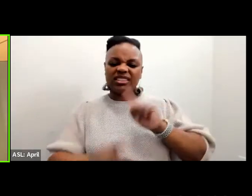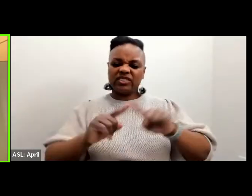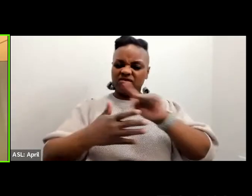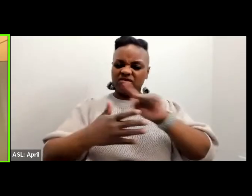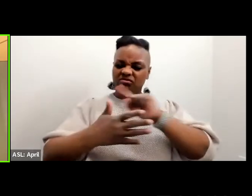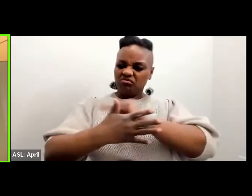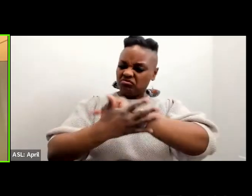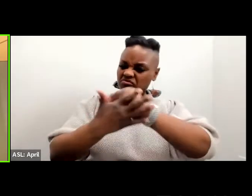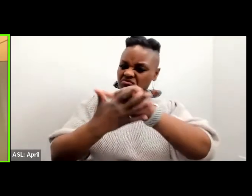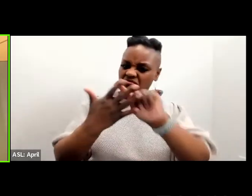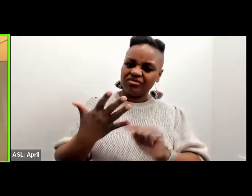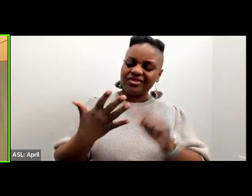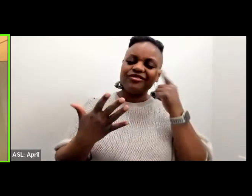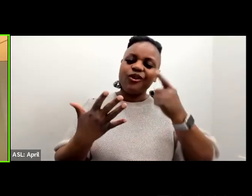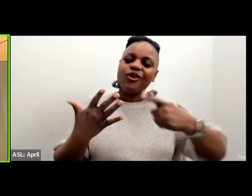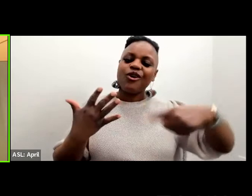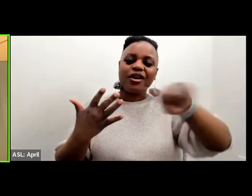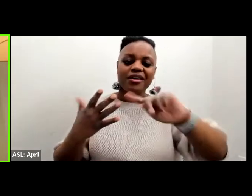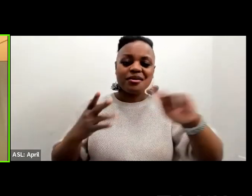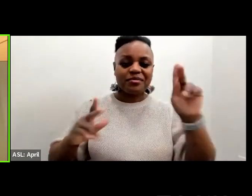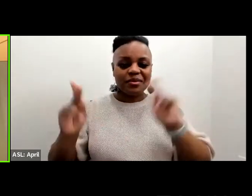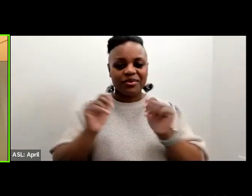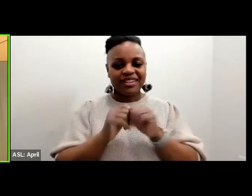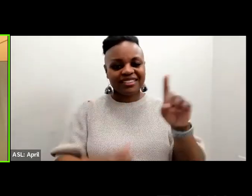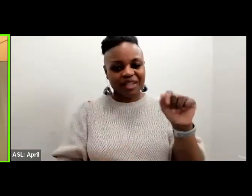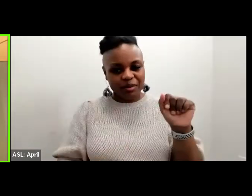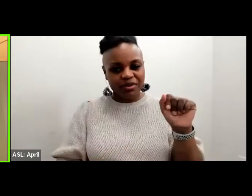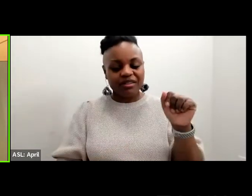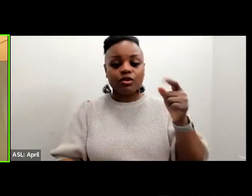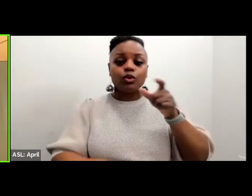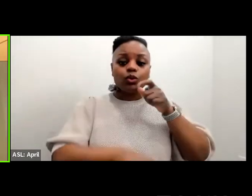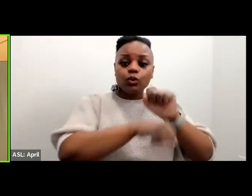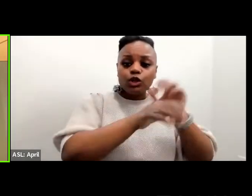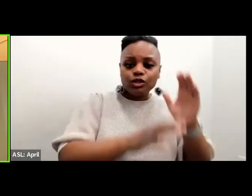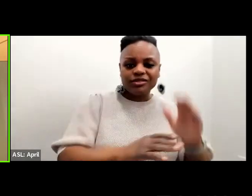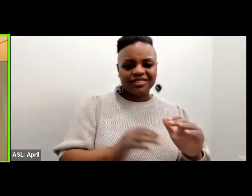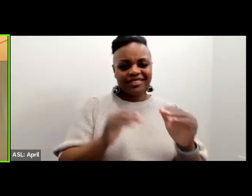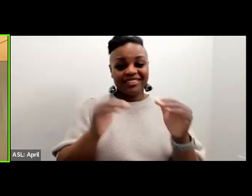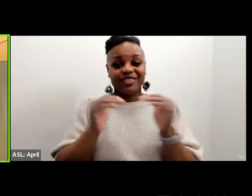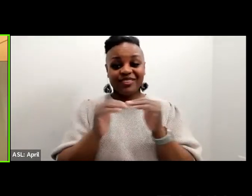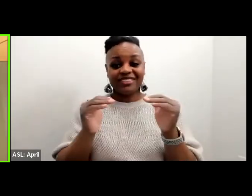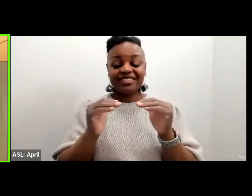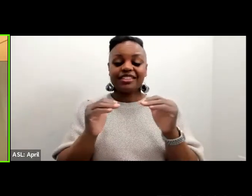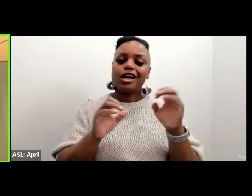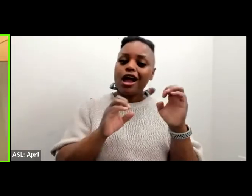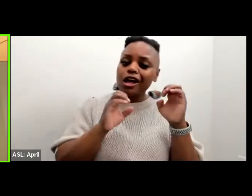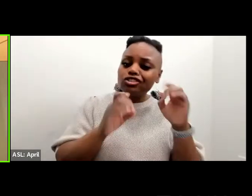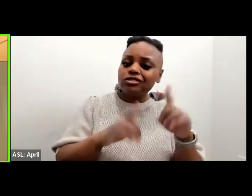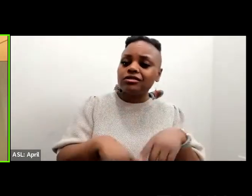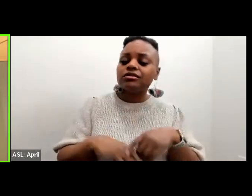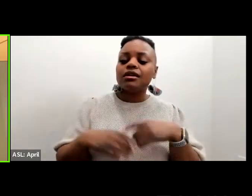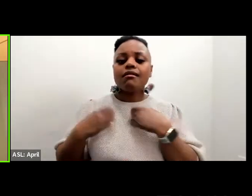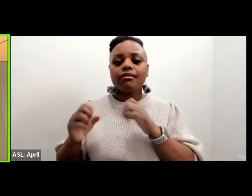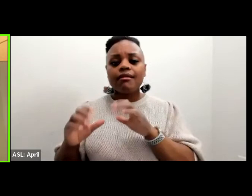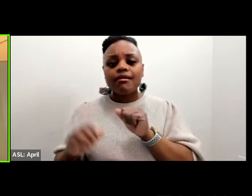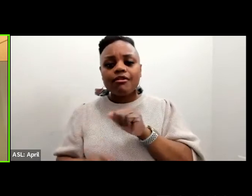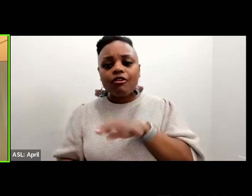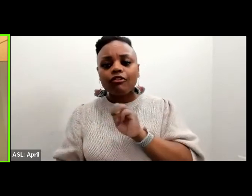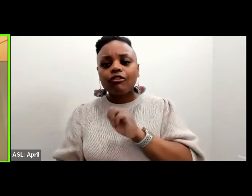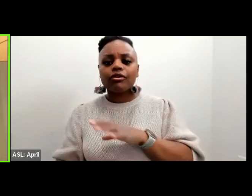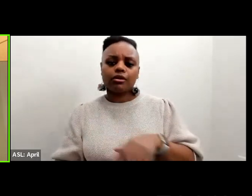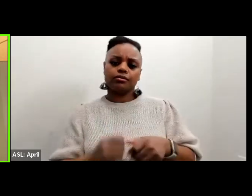fosters international cooperation, peace, and security. I am thrilled to welcome today Thanasi